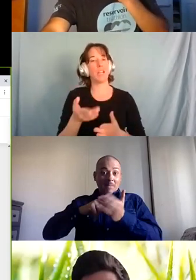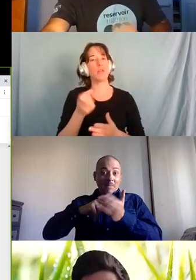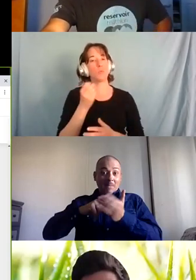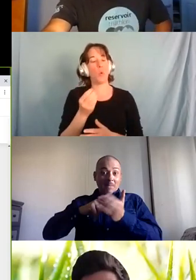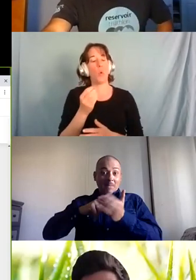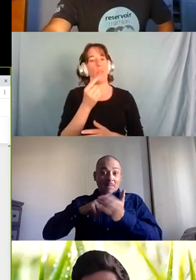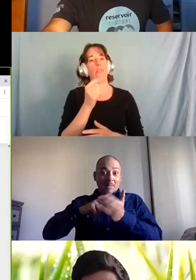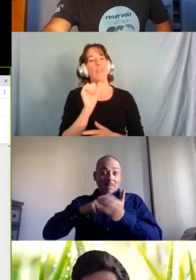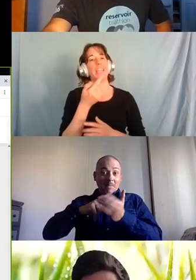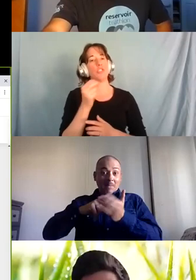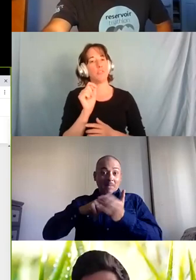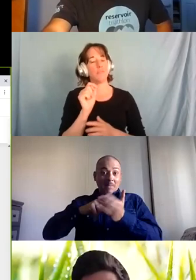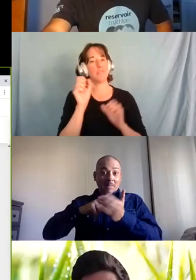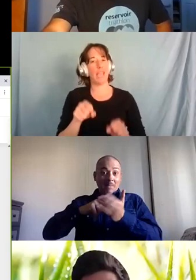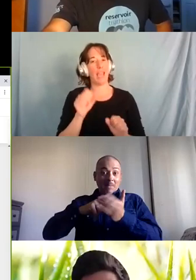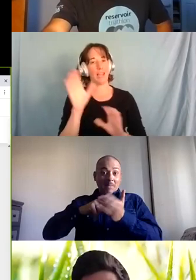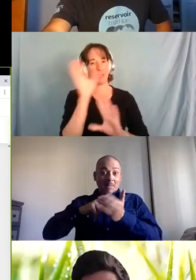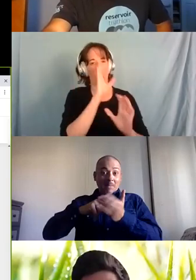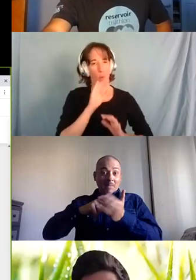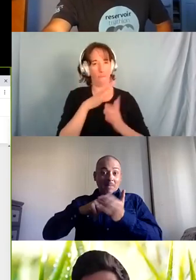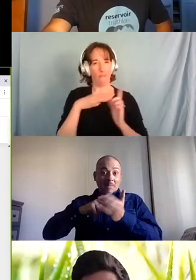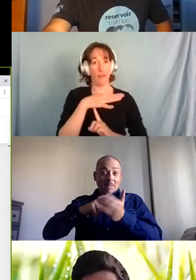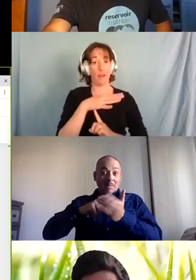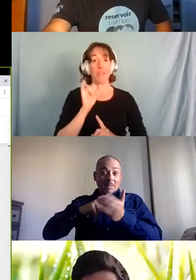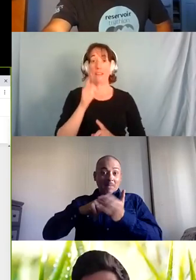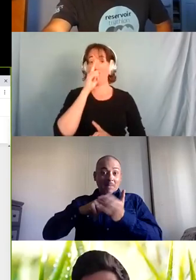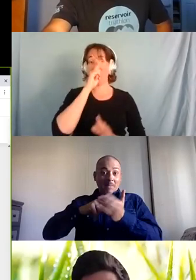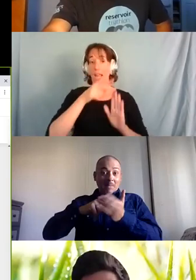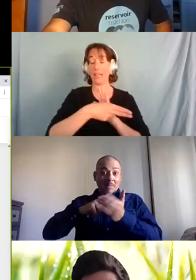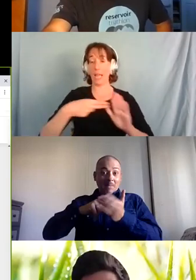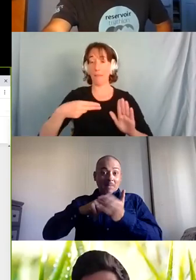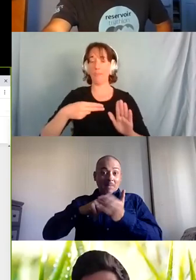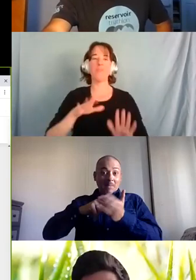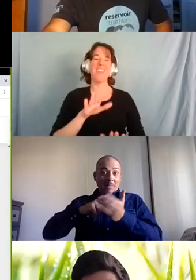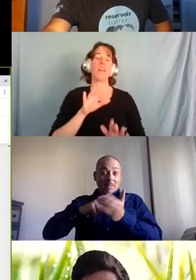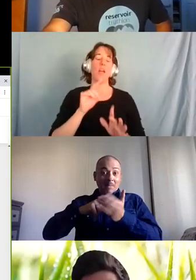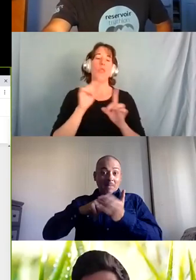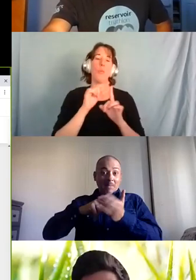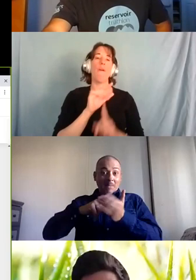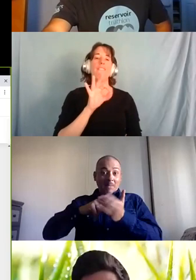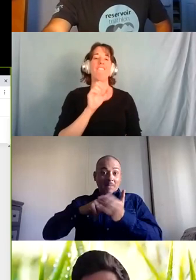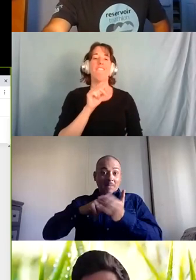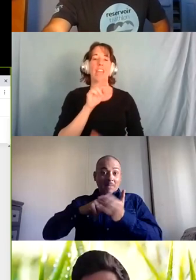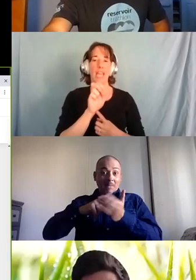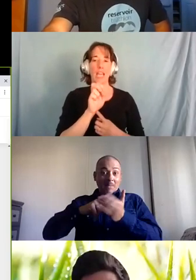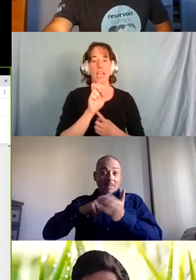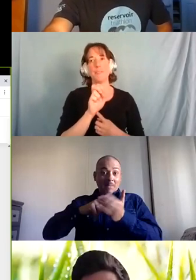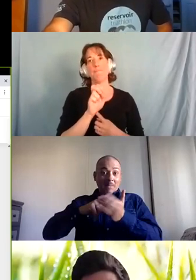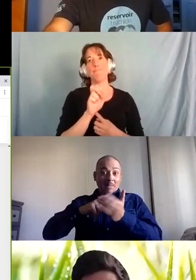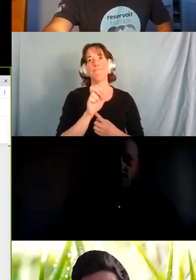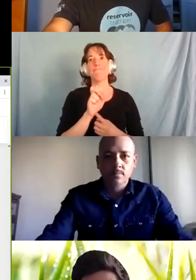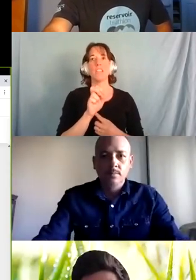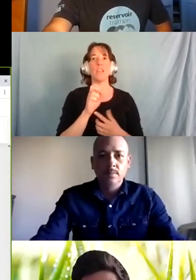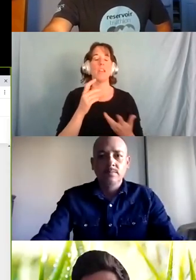And this fake label is created, and the word fake is there very, the word fake